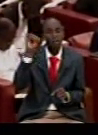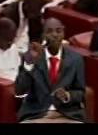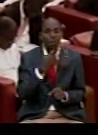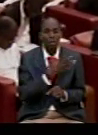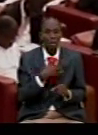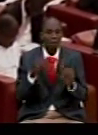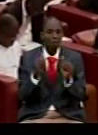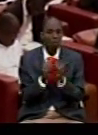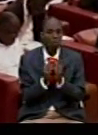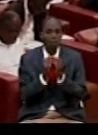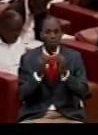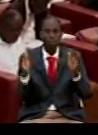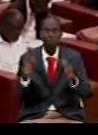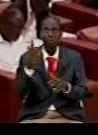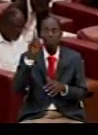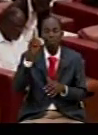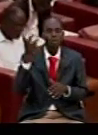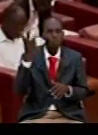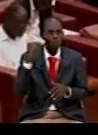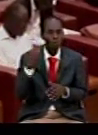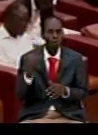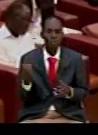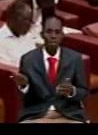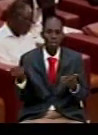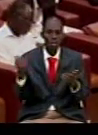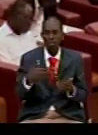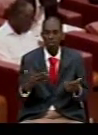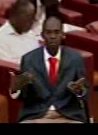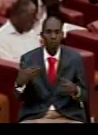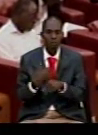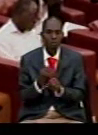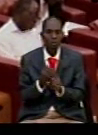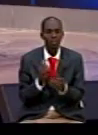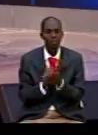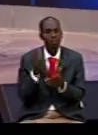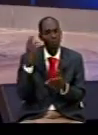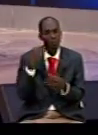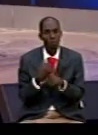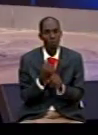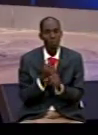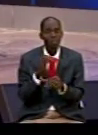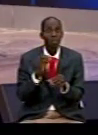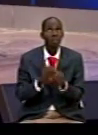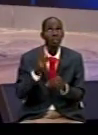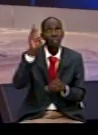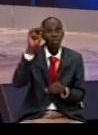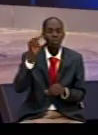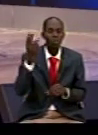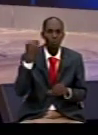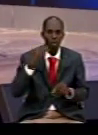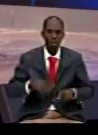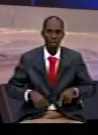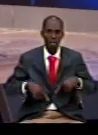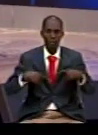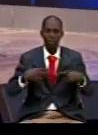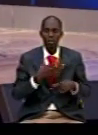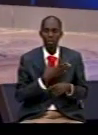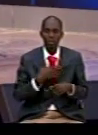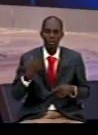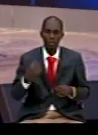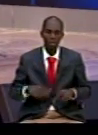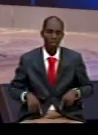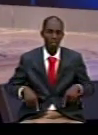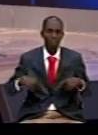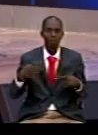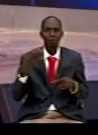not anything made that was made. In him was life, and the life